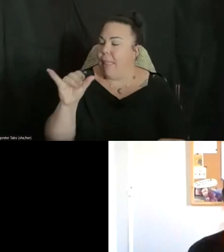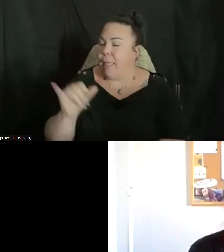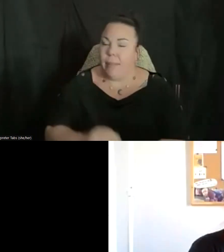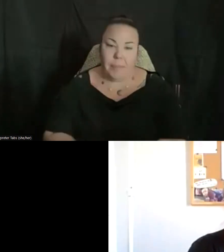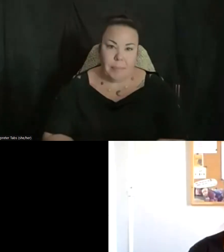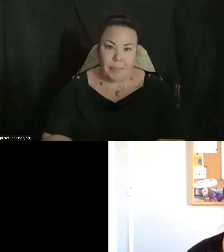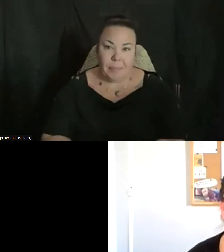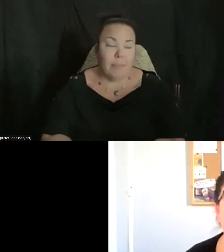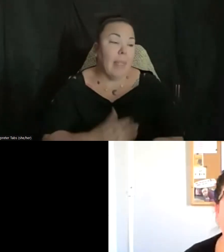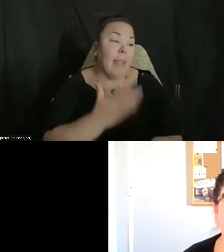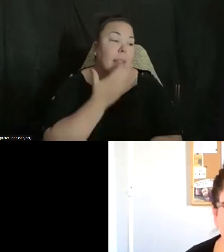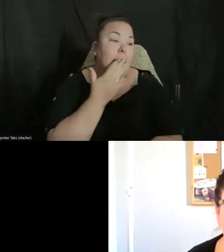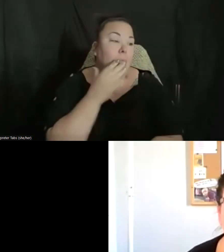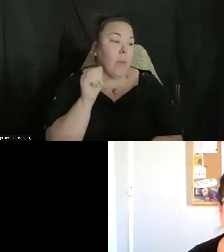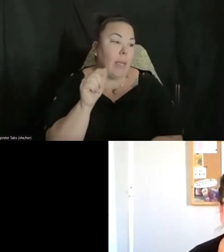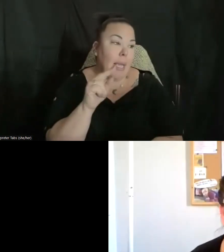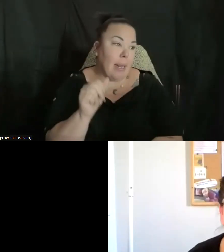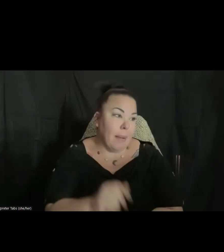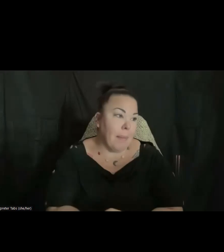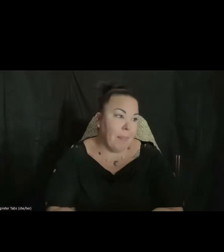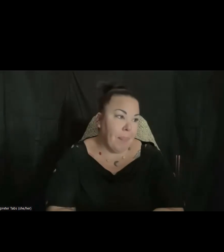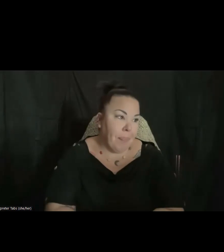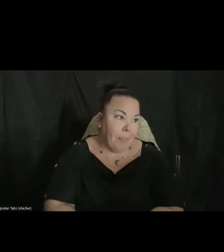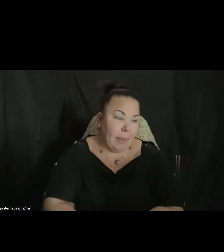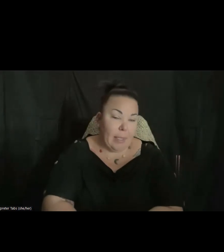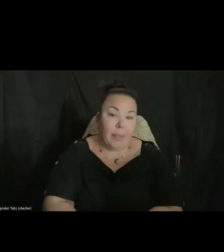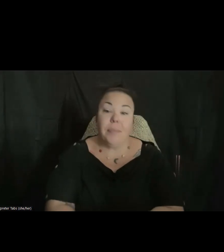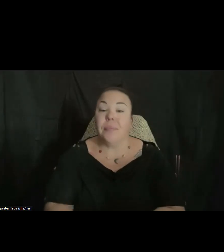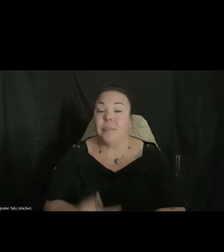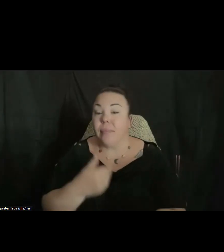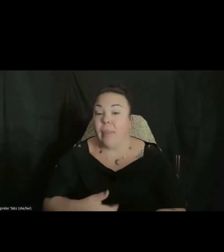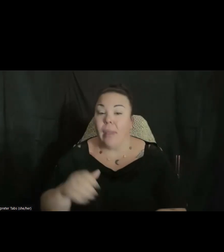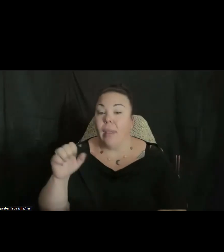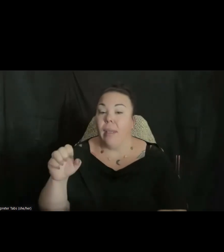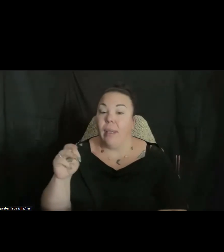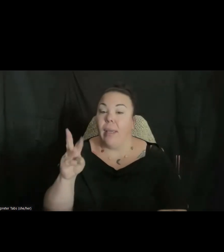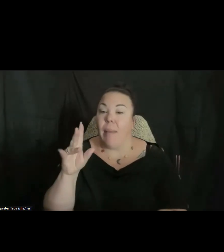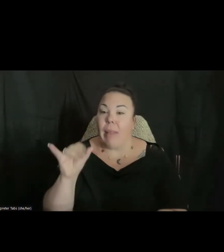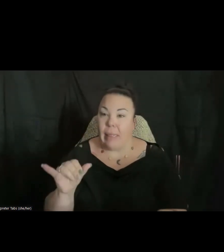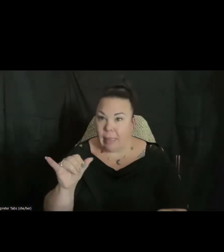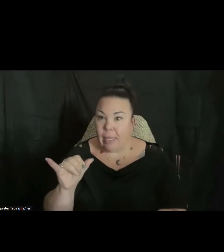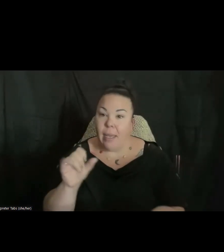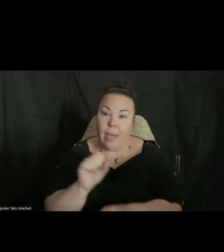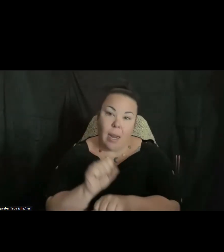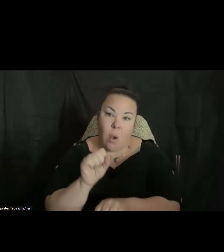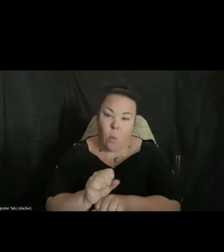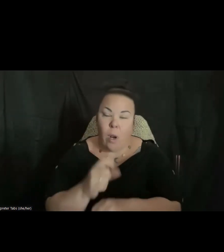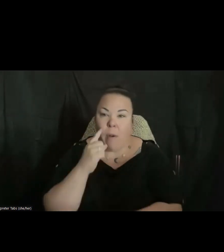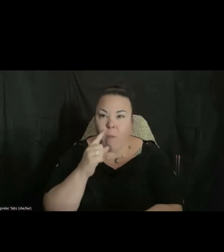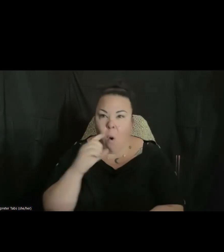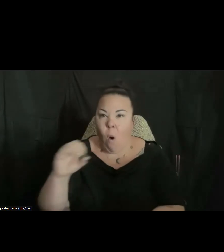Thank you, Anna. So again, yes, my name is Emily Culo, and I work for the Ohio Domestic